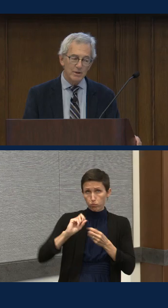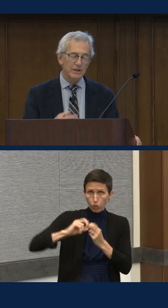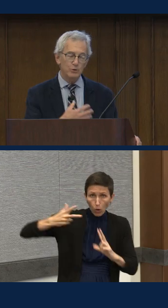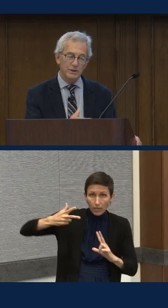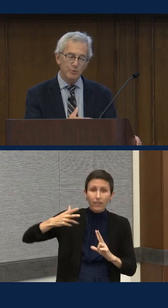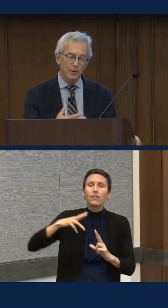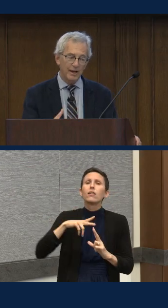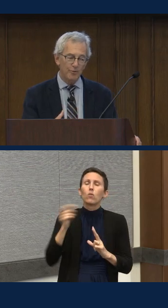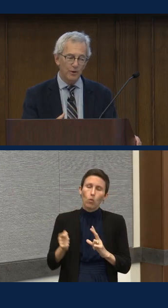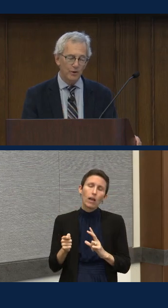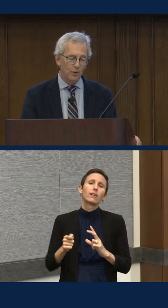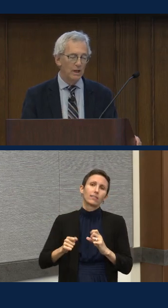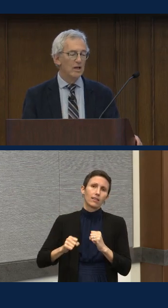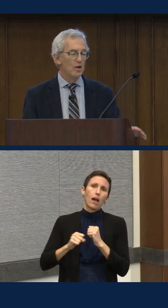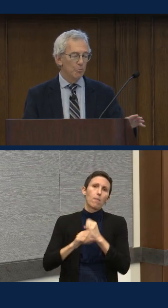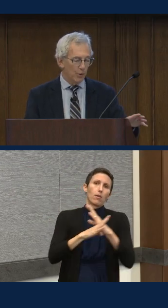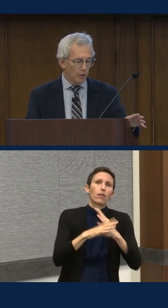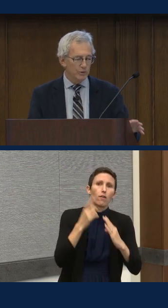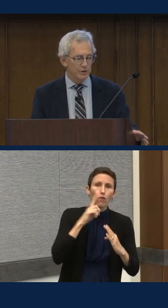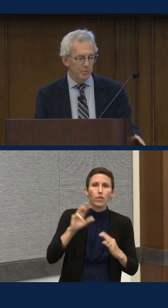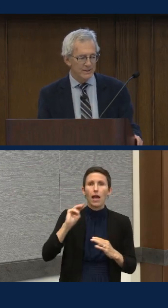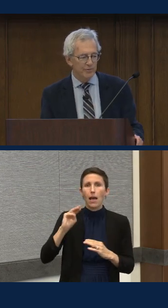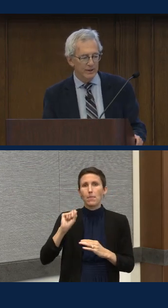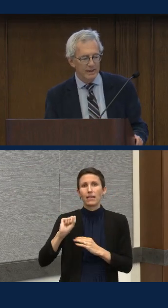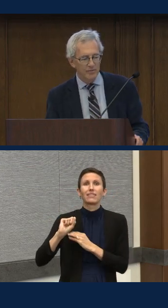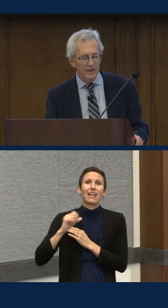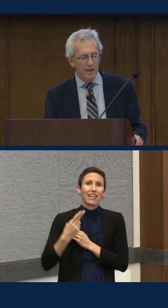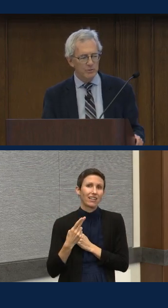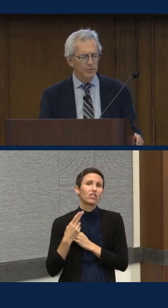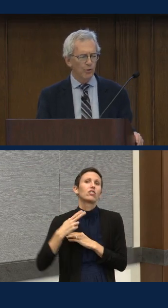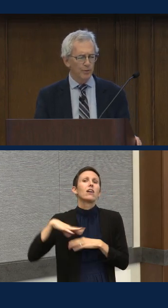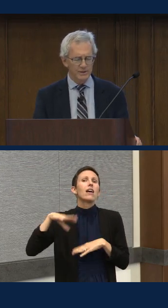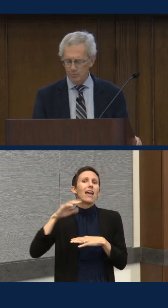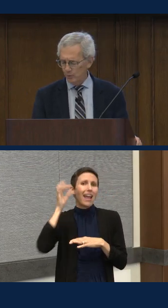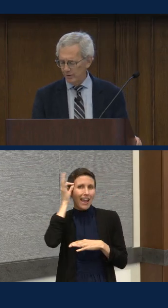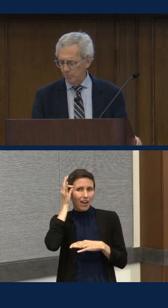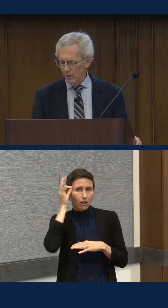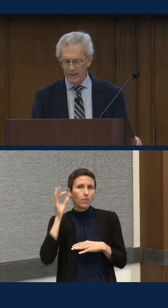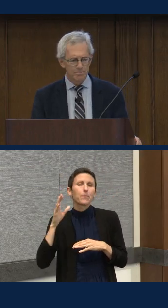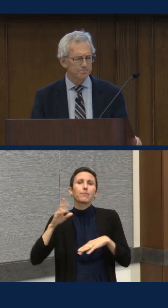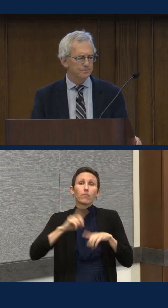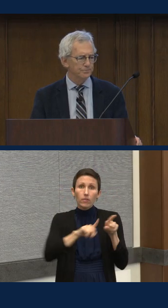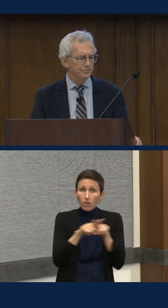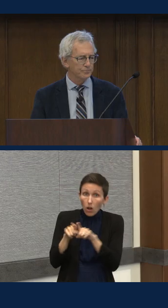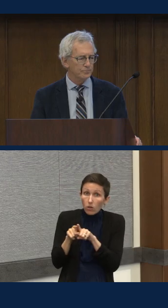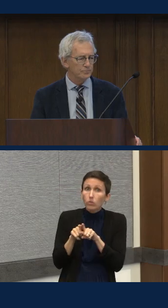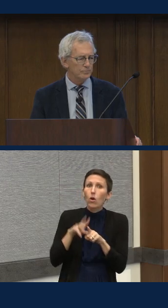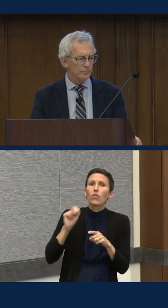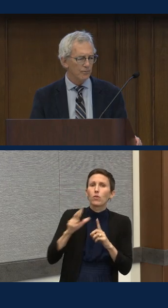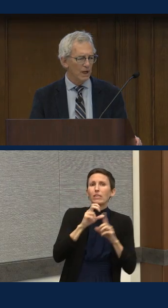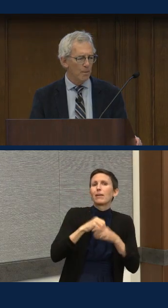the MSH receptor in the hair follicle, but also specifically of the MC4 receptor in the brain.